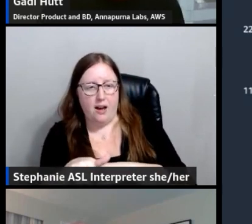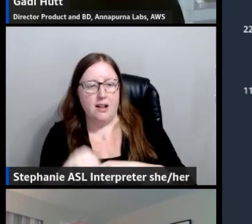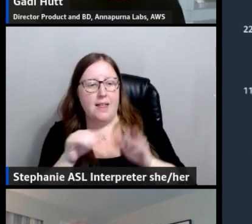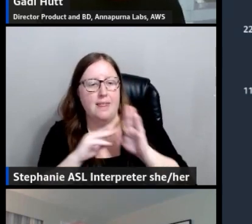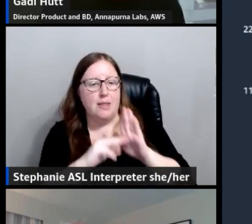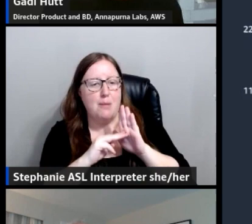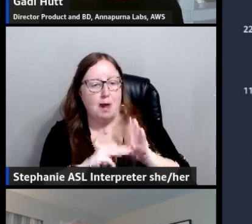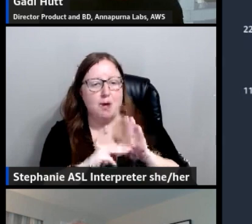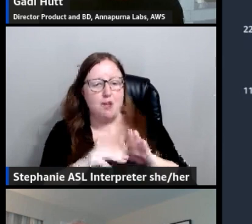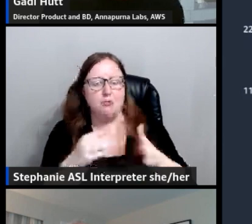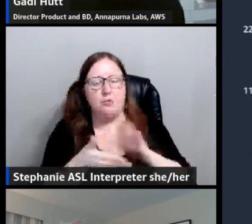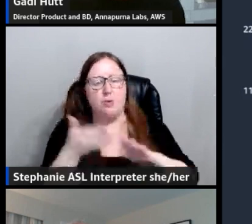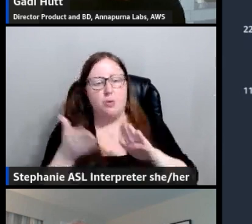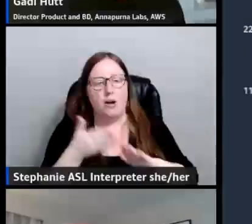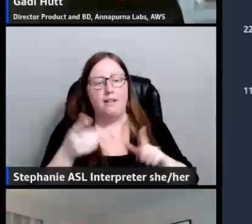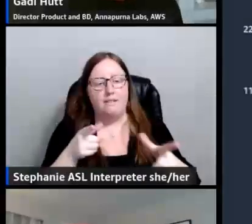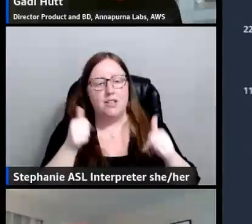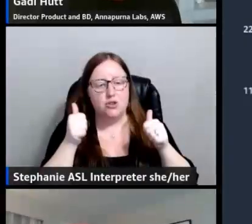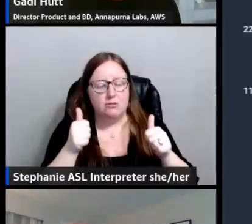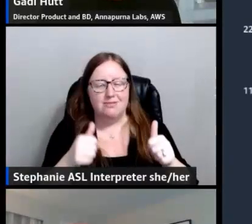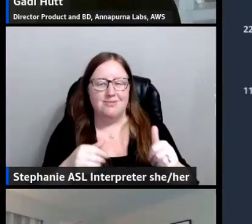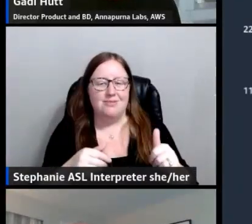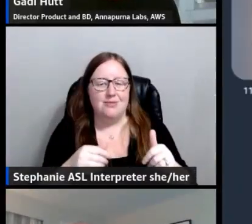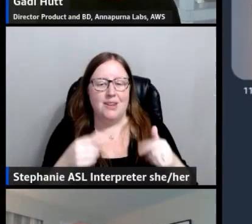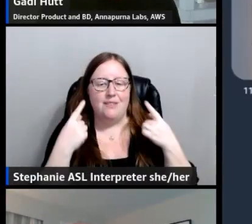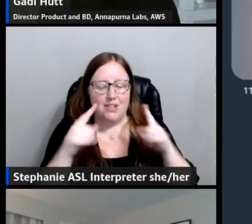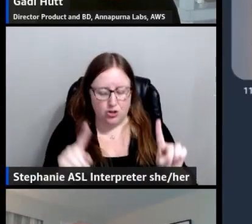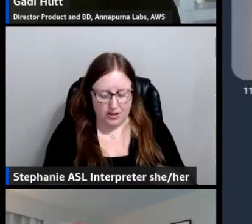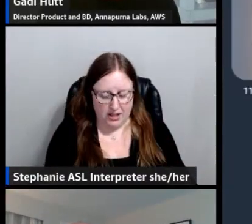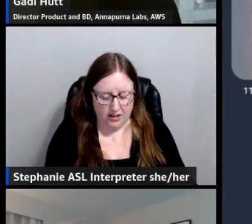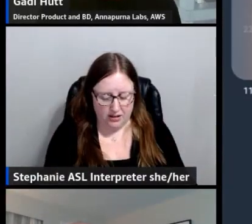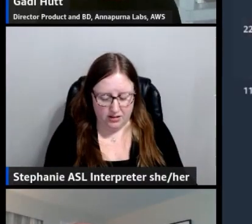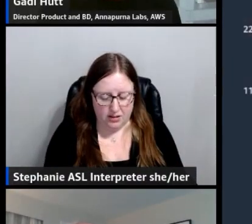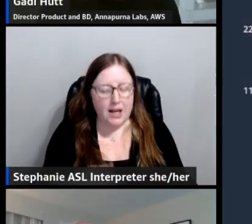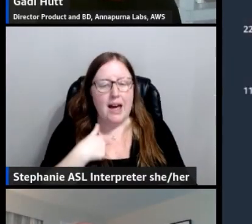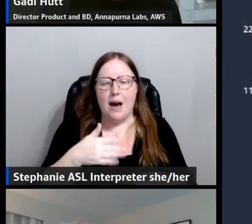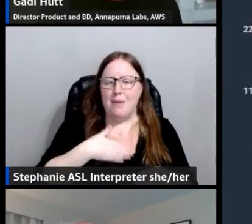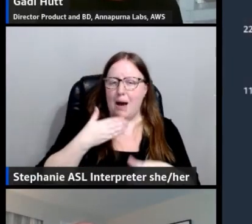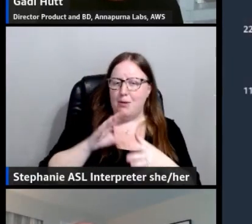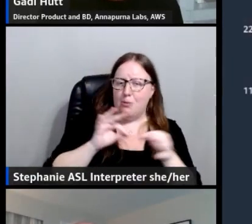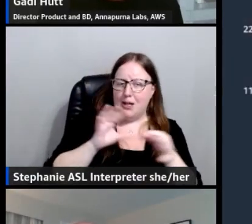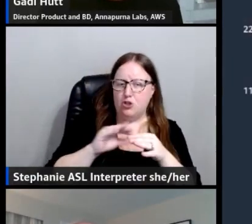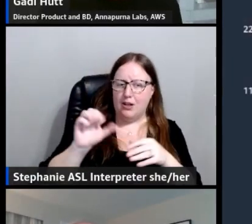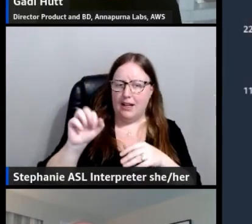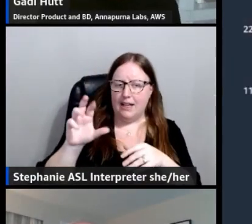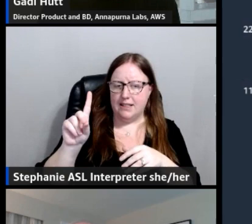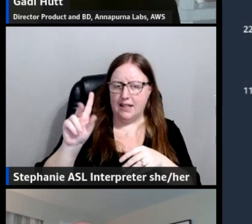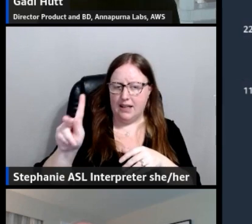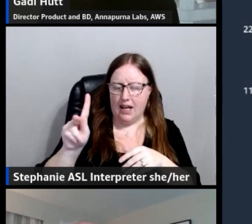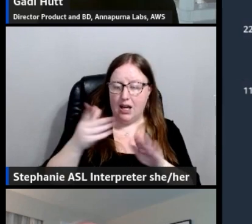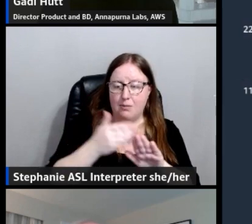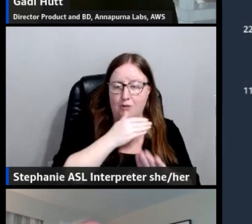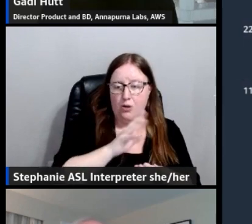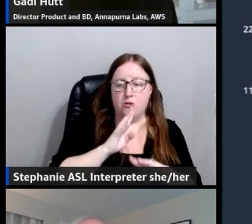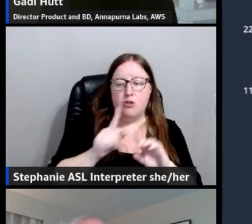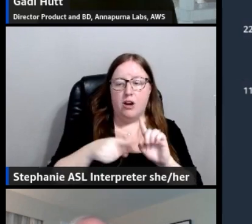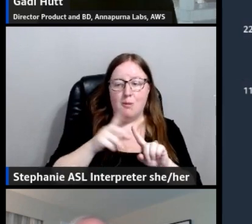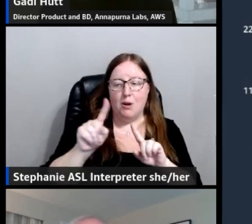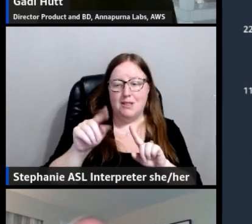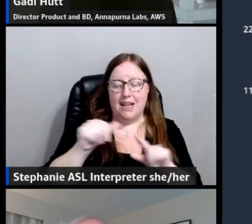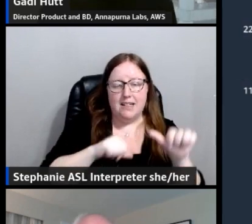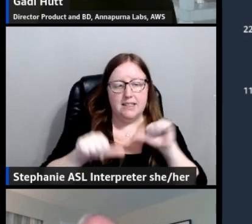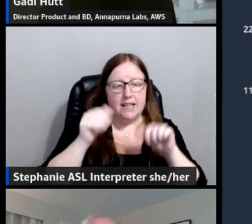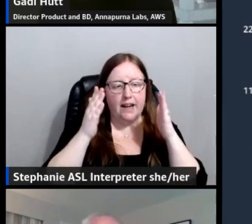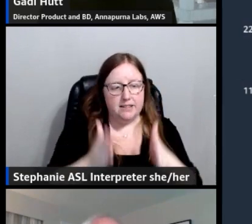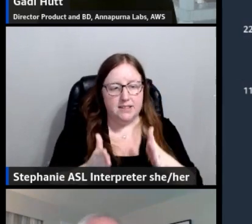run efficiently on top of our hardware. Yeah, I'm glad you just mentioned SDK, because earlier on you were talking about data scientists, right, and infrastructure,